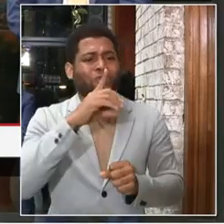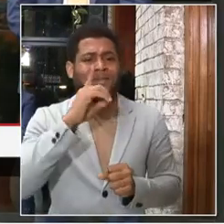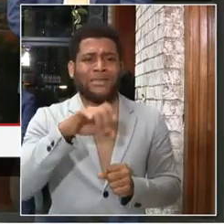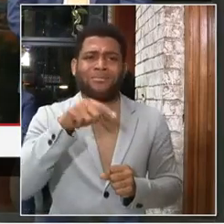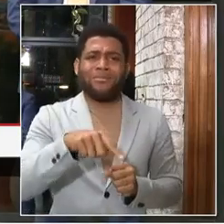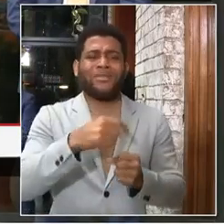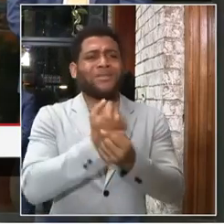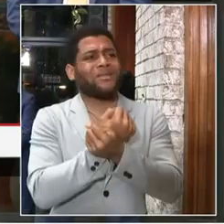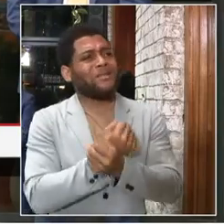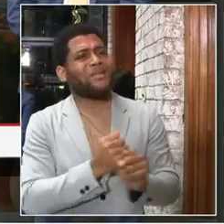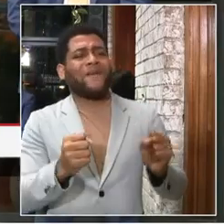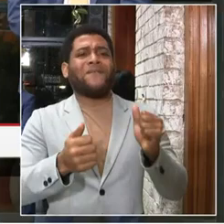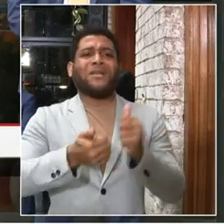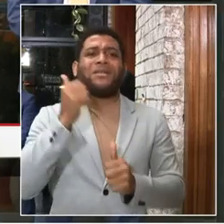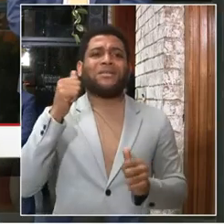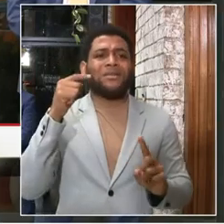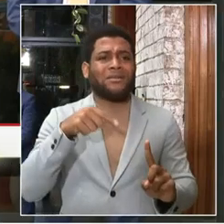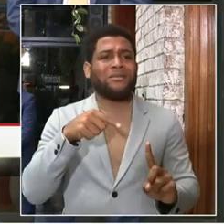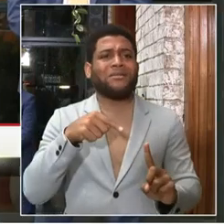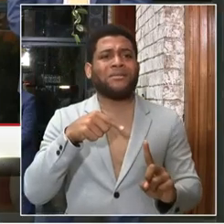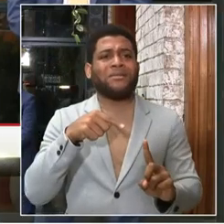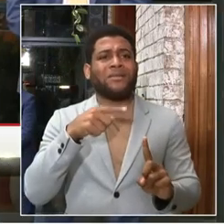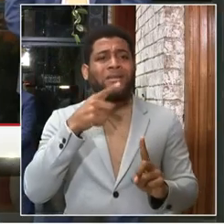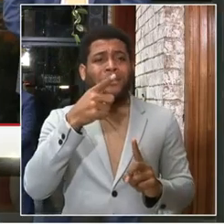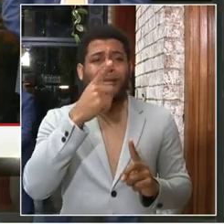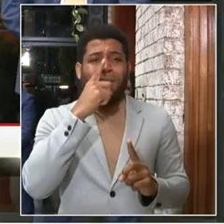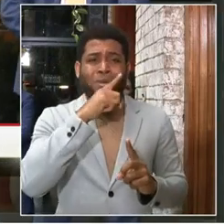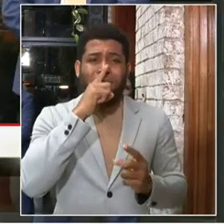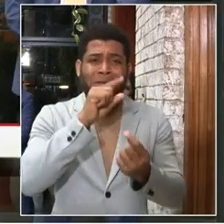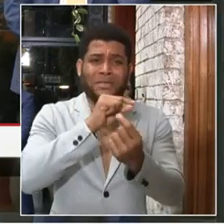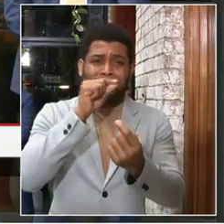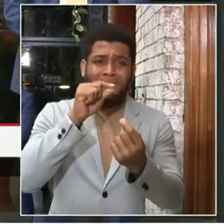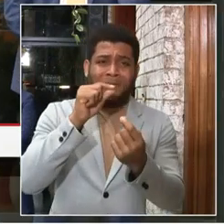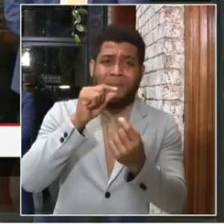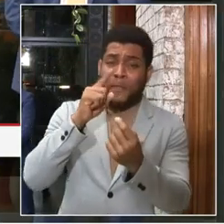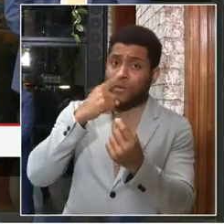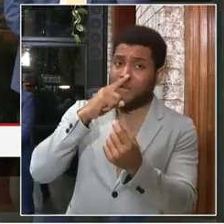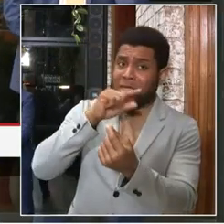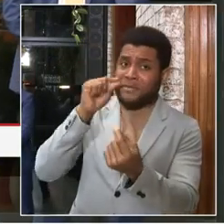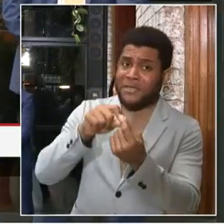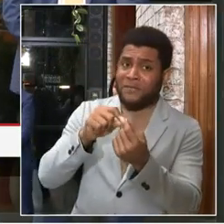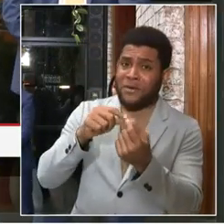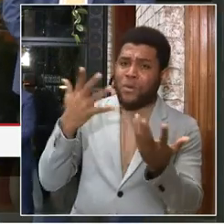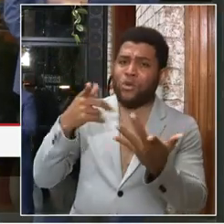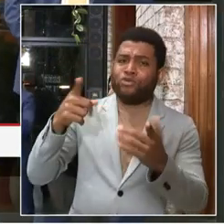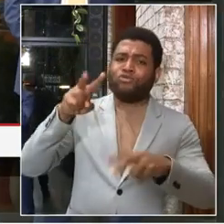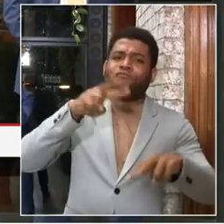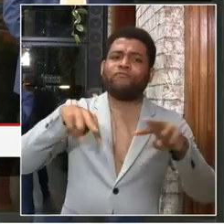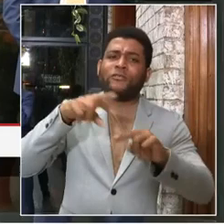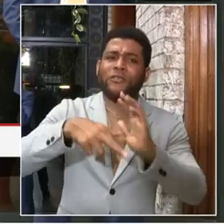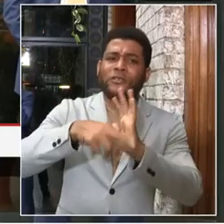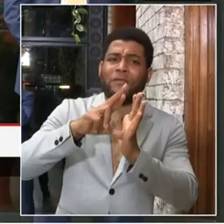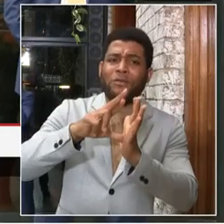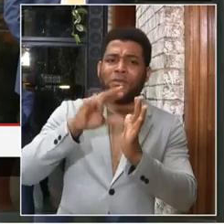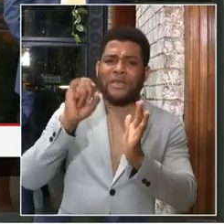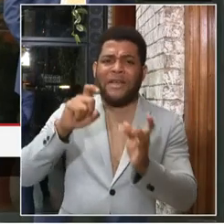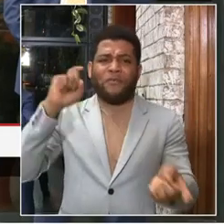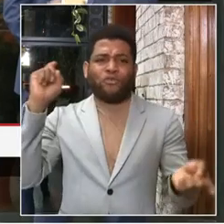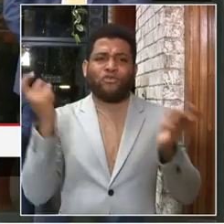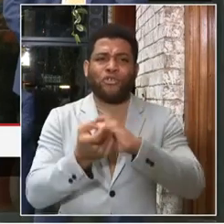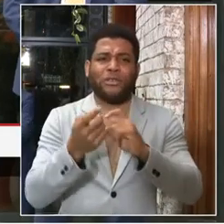responsibility for all of it. Can you be a little more specific on like what you have reviewed that you believe needs to change within the